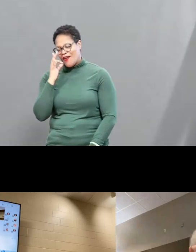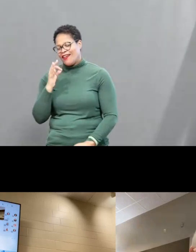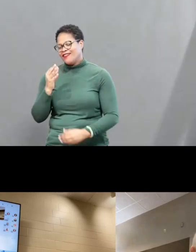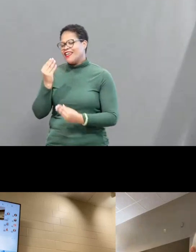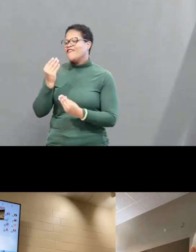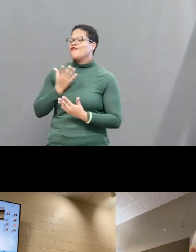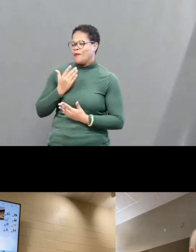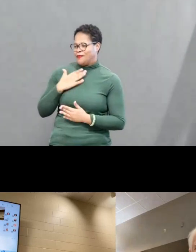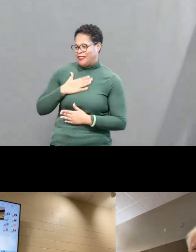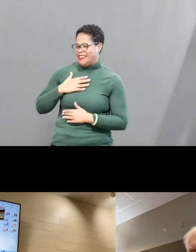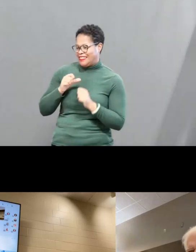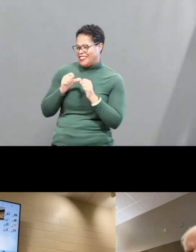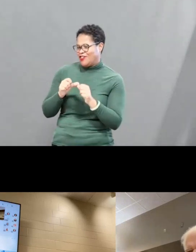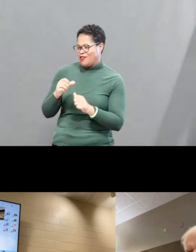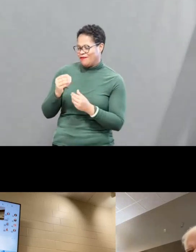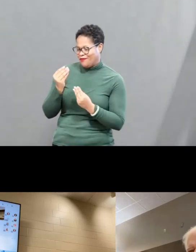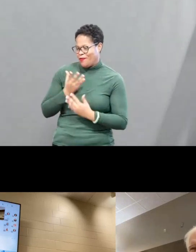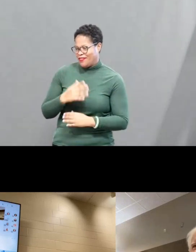us informed.